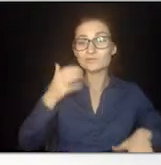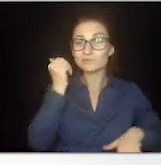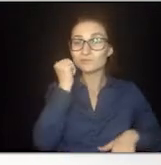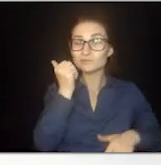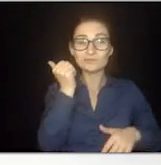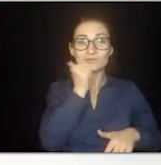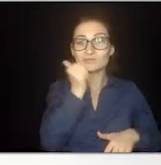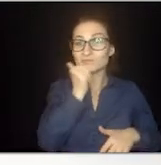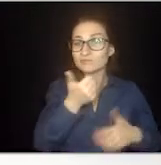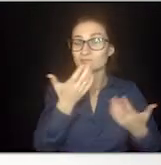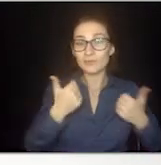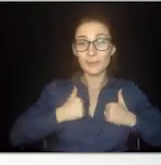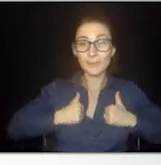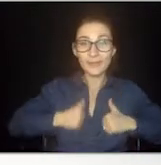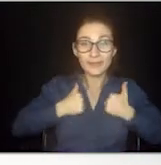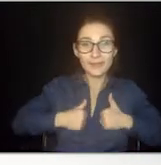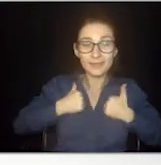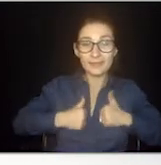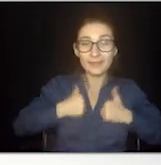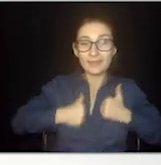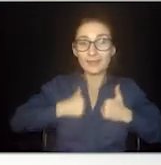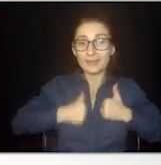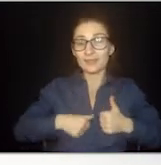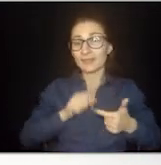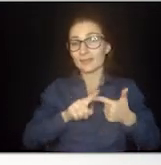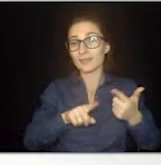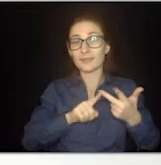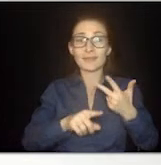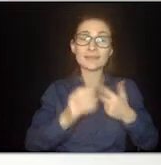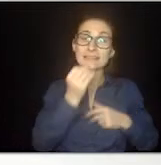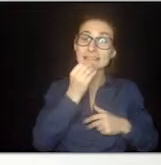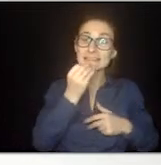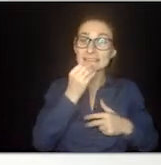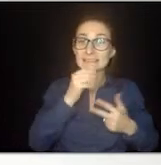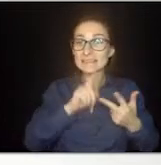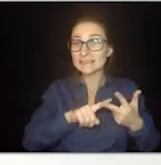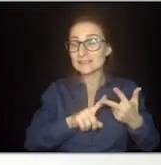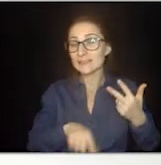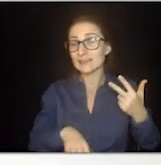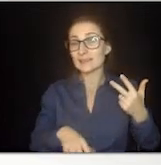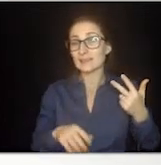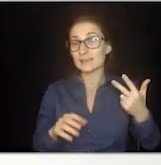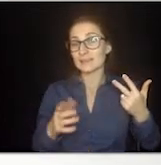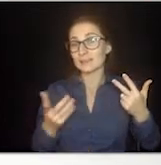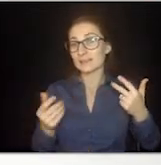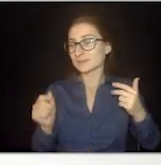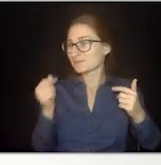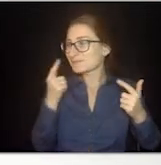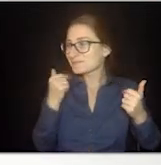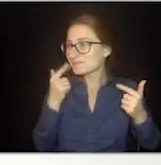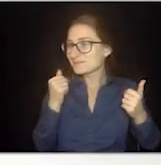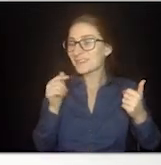Dressing every morning, bathing, eating,